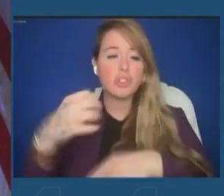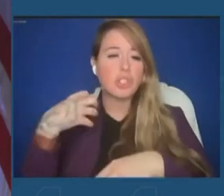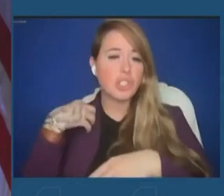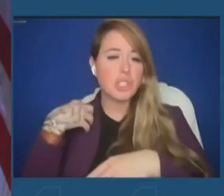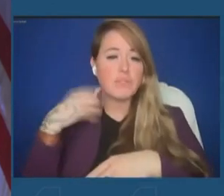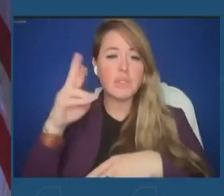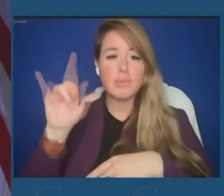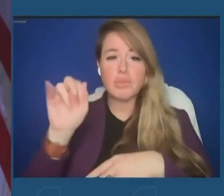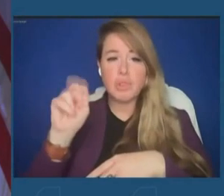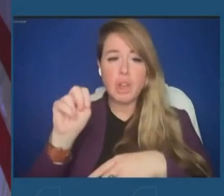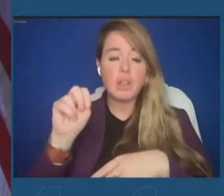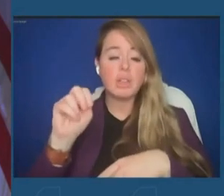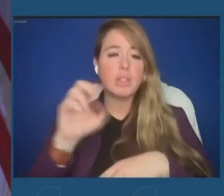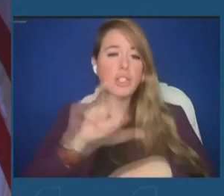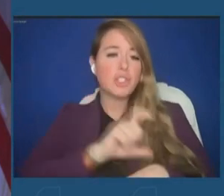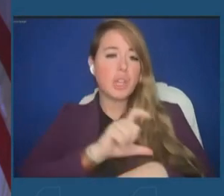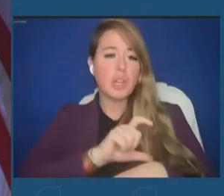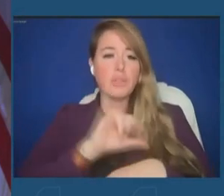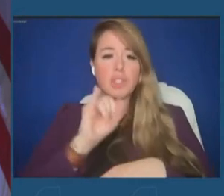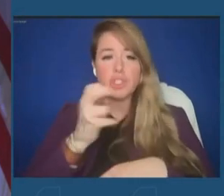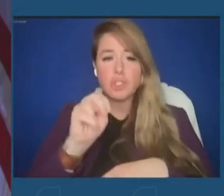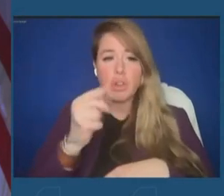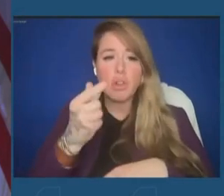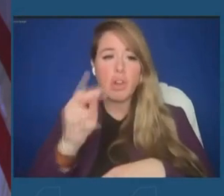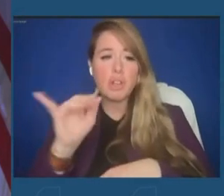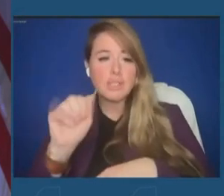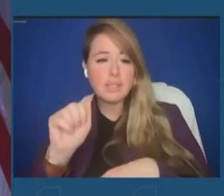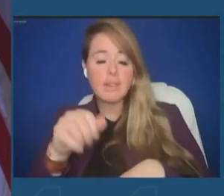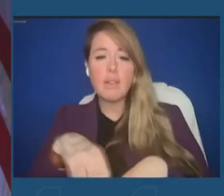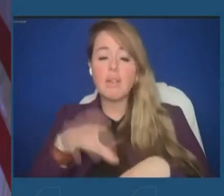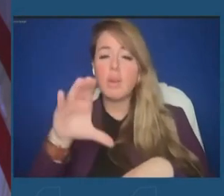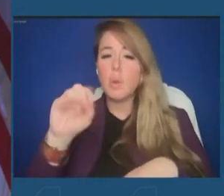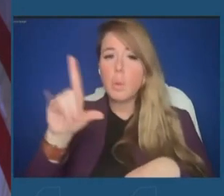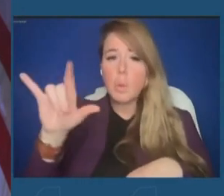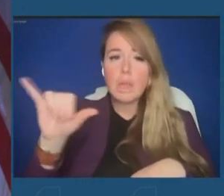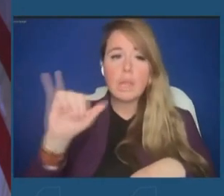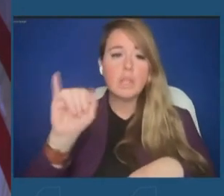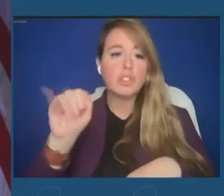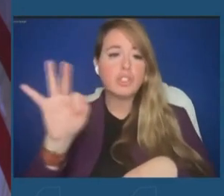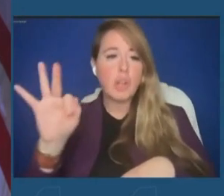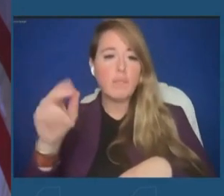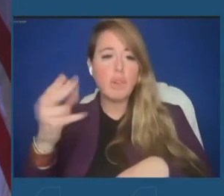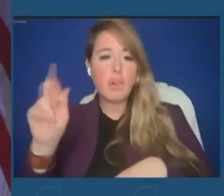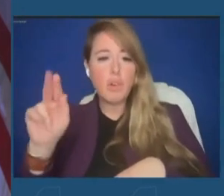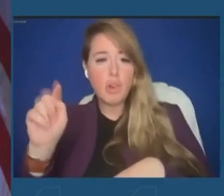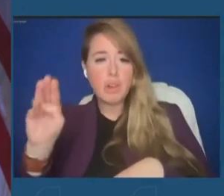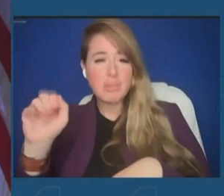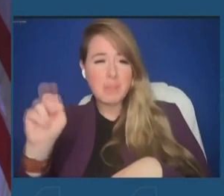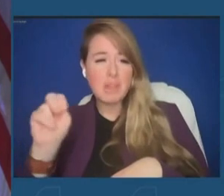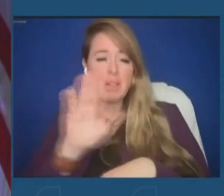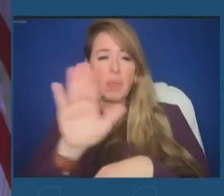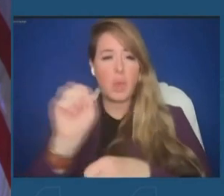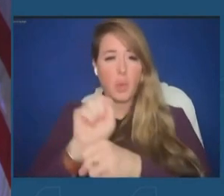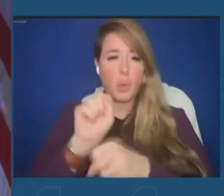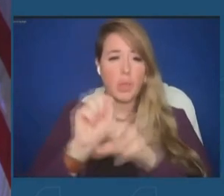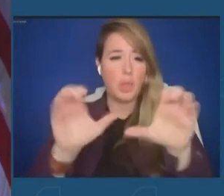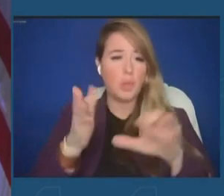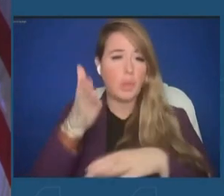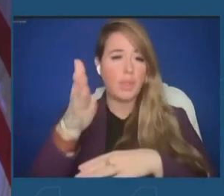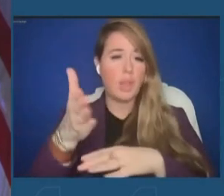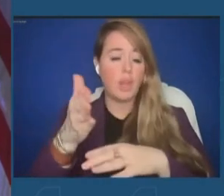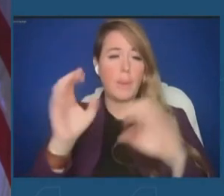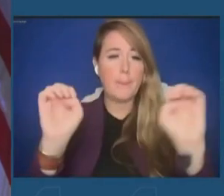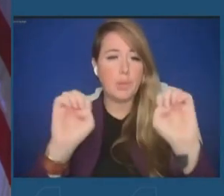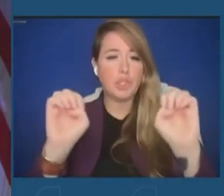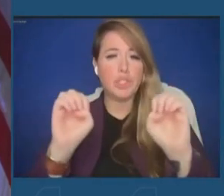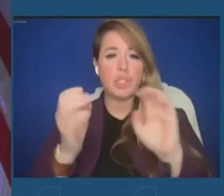course, Sheriff John Garcia, Under Sheriff William Cooley, Jeff Hartman, the work that's done at the Emergency Operations Center, but more